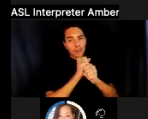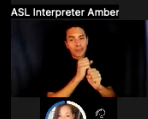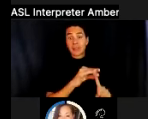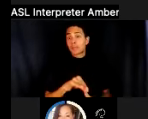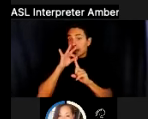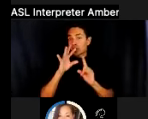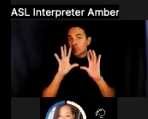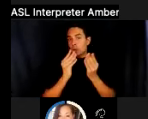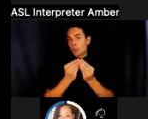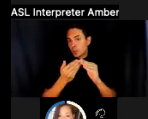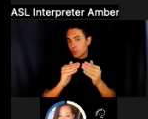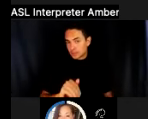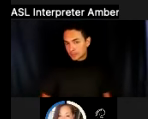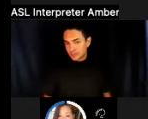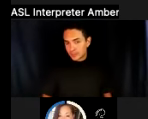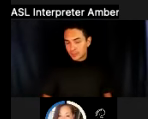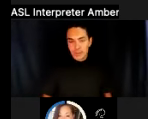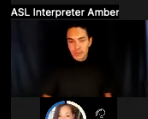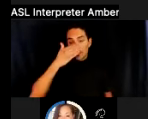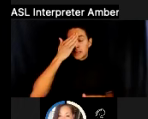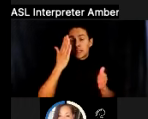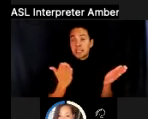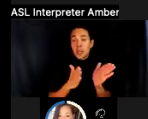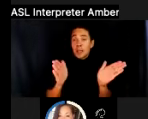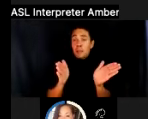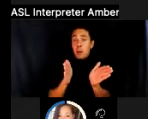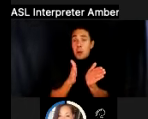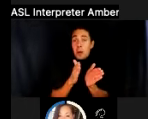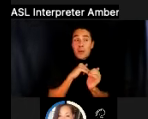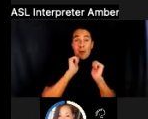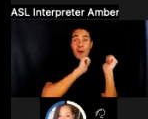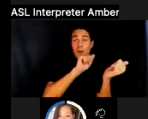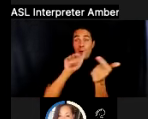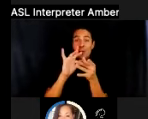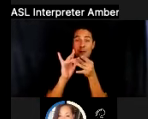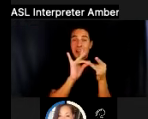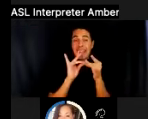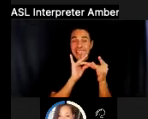Just because we have small communities where we're all related.